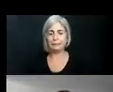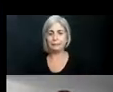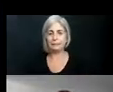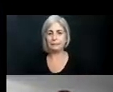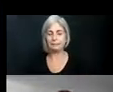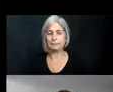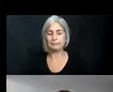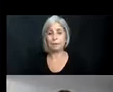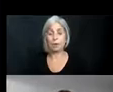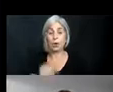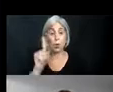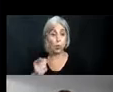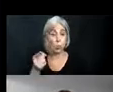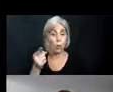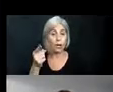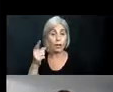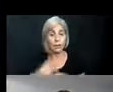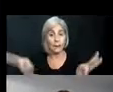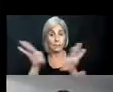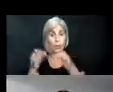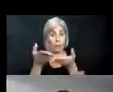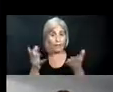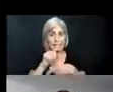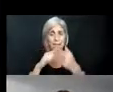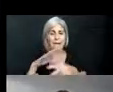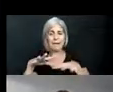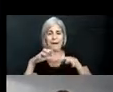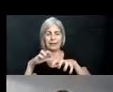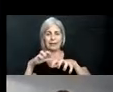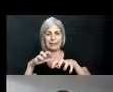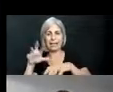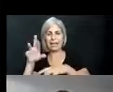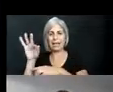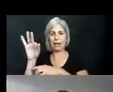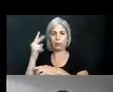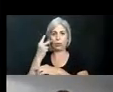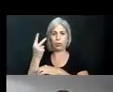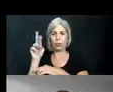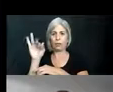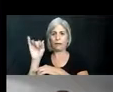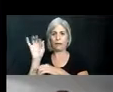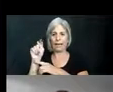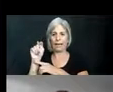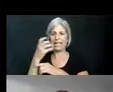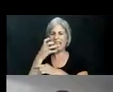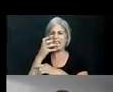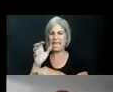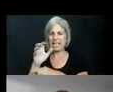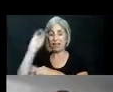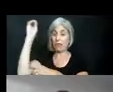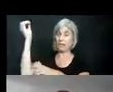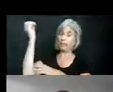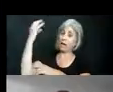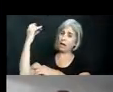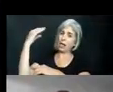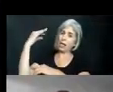So one of the main important things about ice is that it reflects heat. It reflects about 90% of the sun's rays and